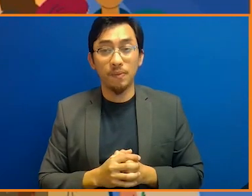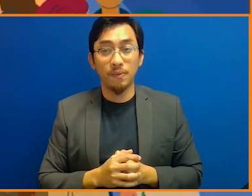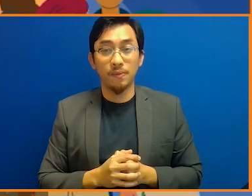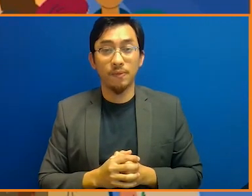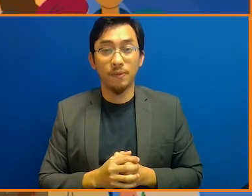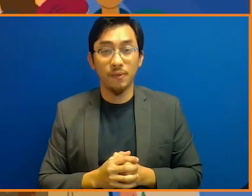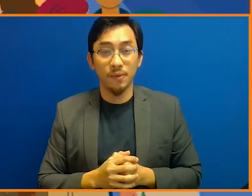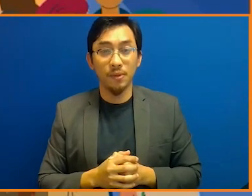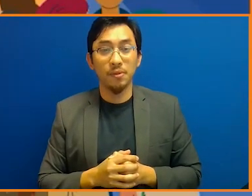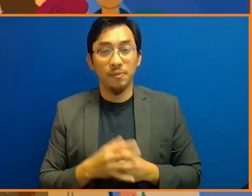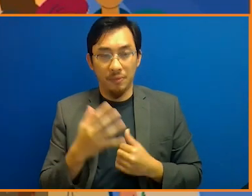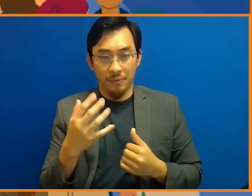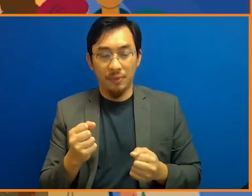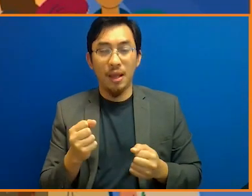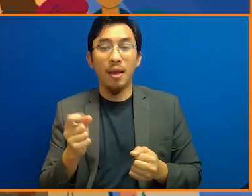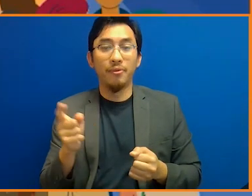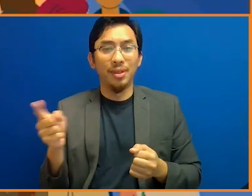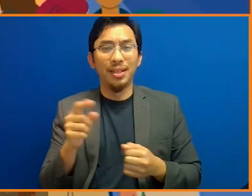have